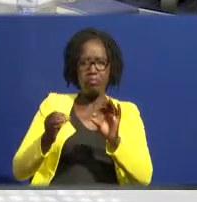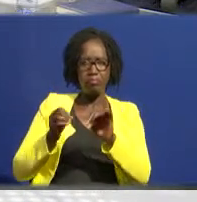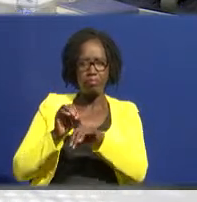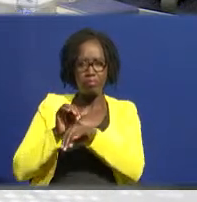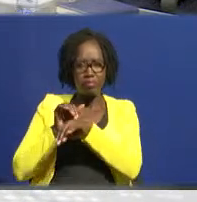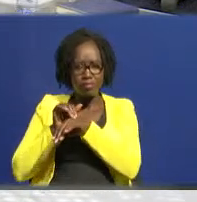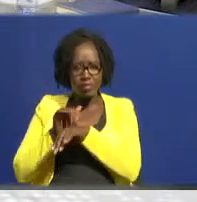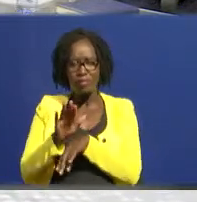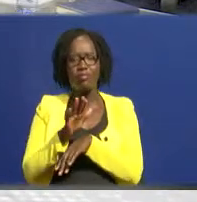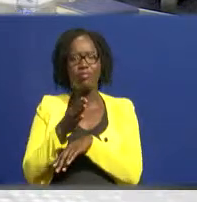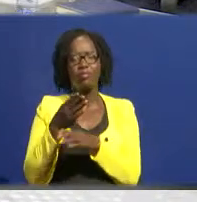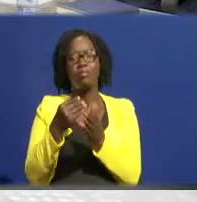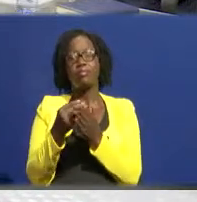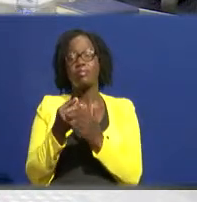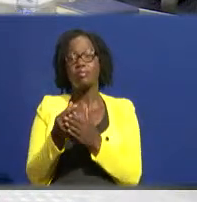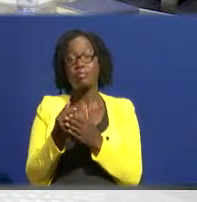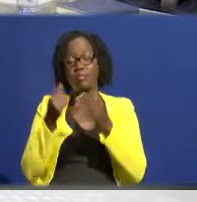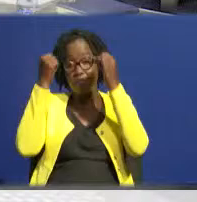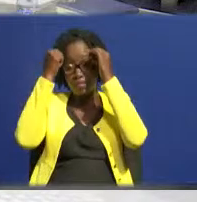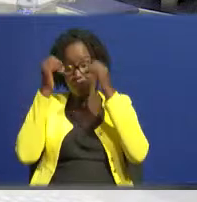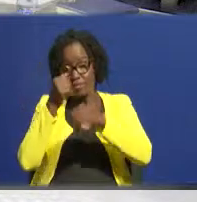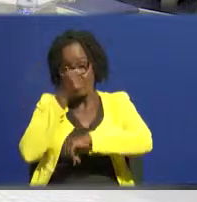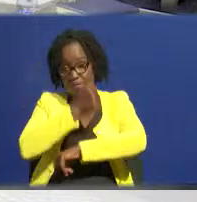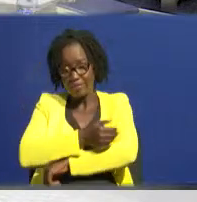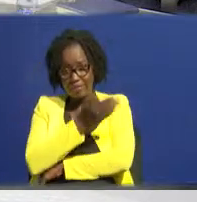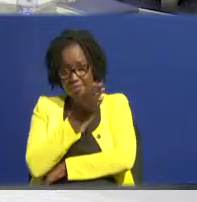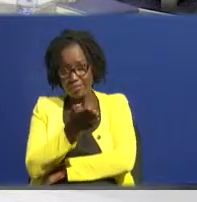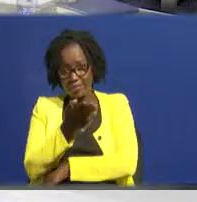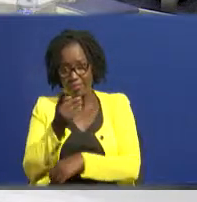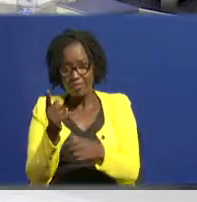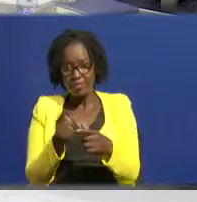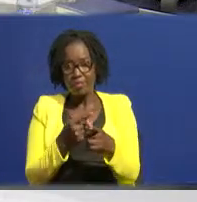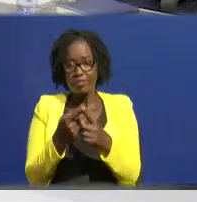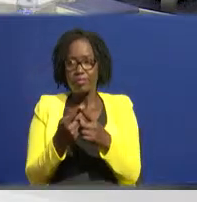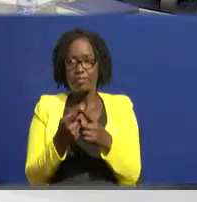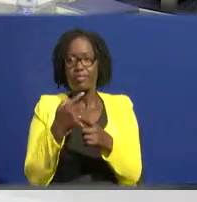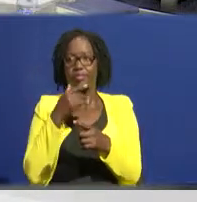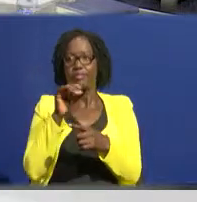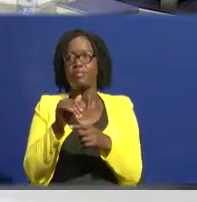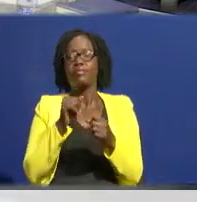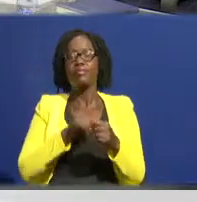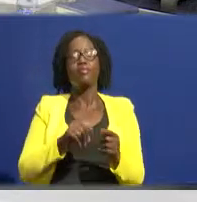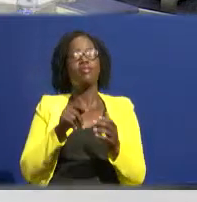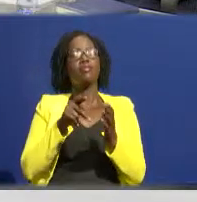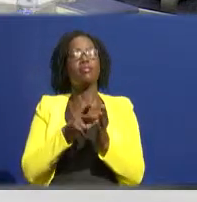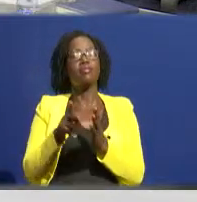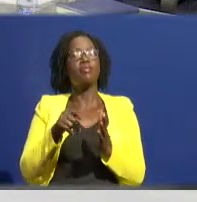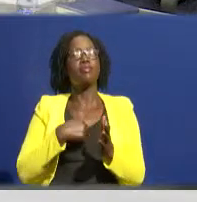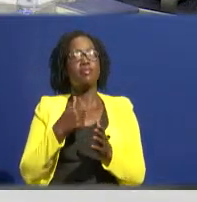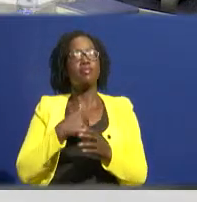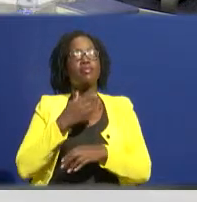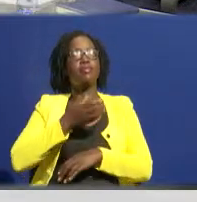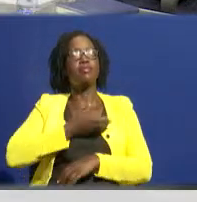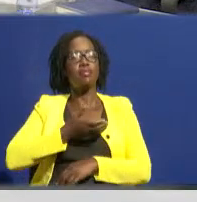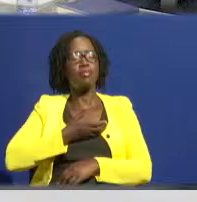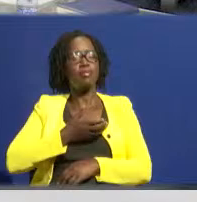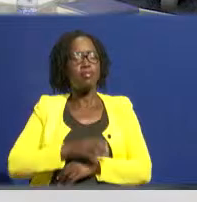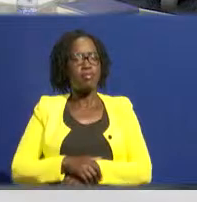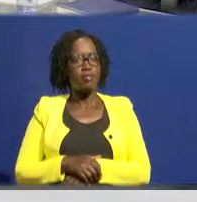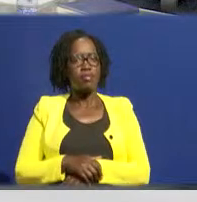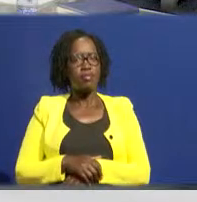sending money. Remember, that student is in school. All of a sudden, the student says that I'm able now to pay my own school fees.